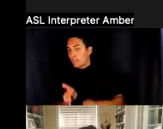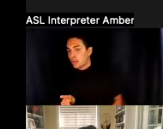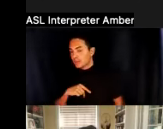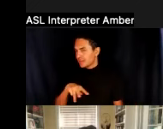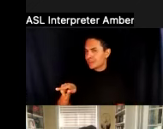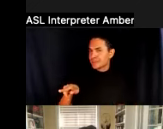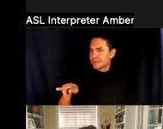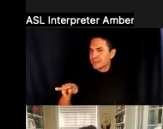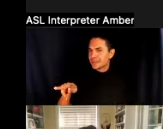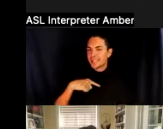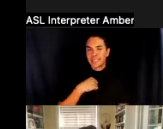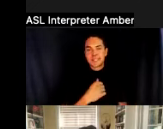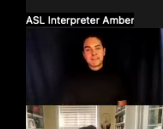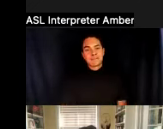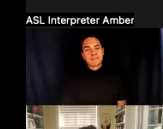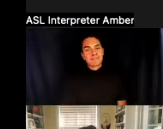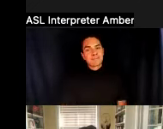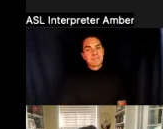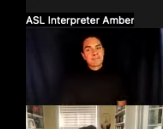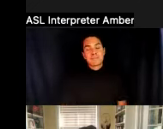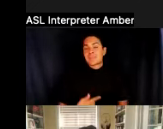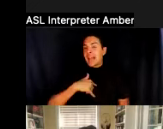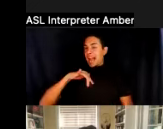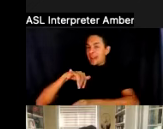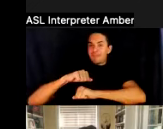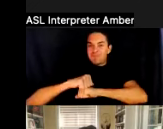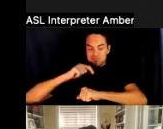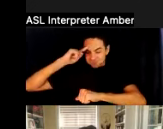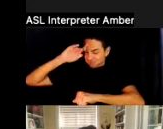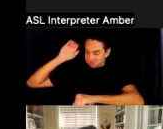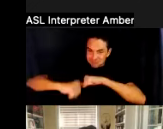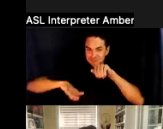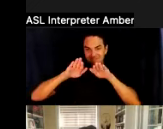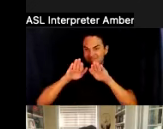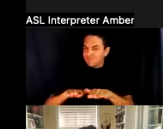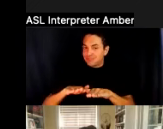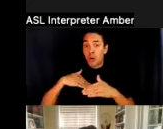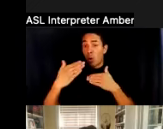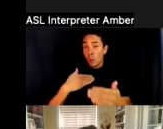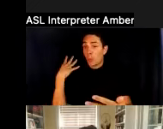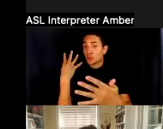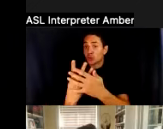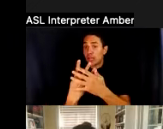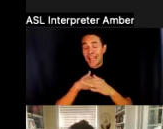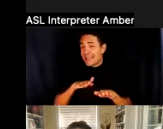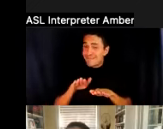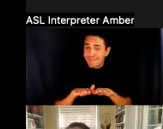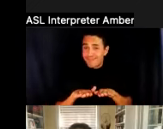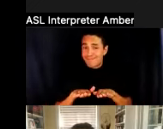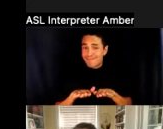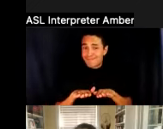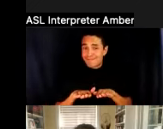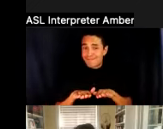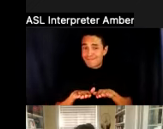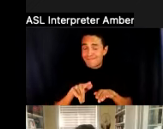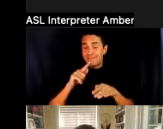I held my ground where I almost went to jail, but I did what I had to do and the income was